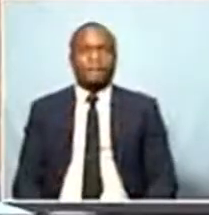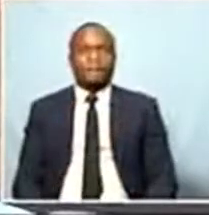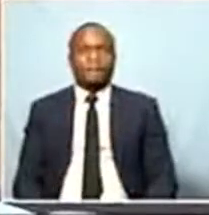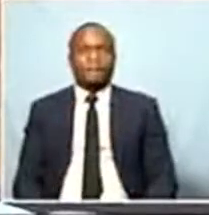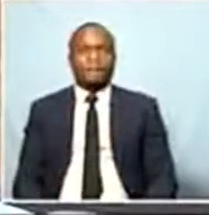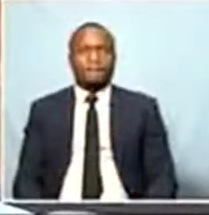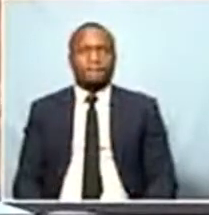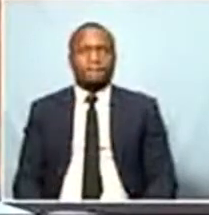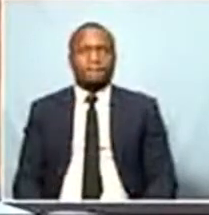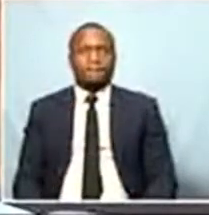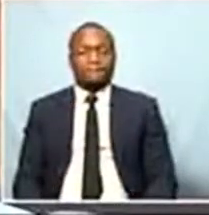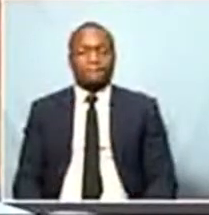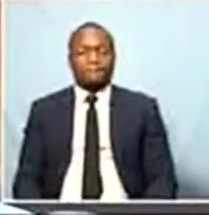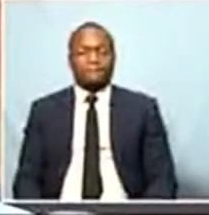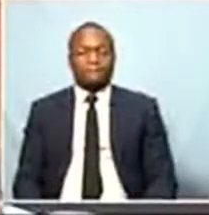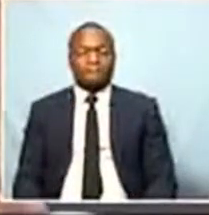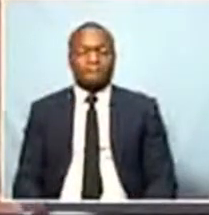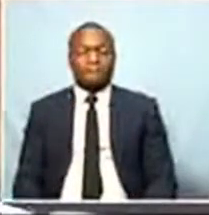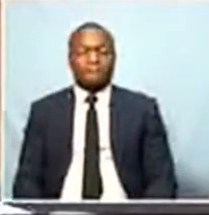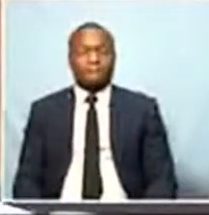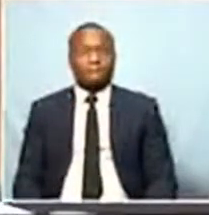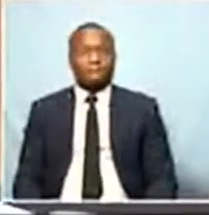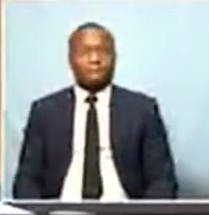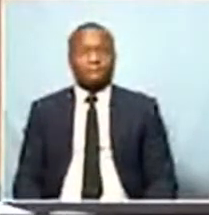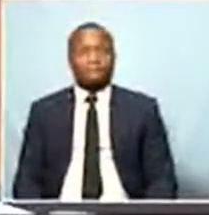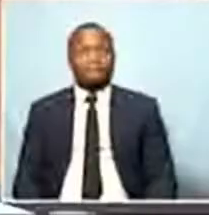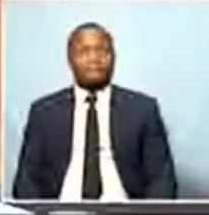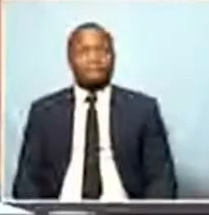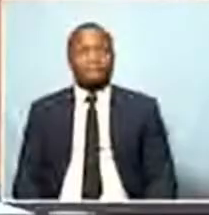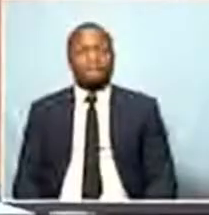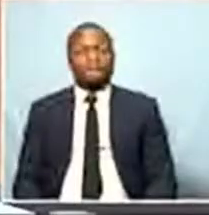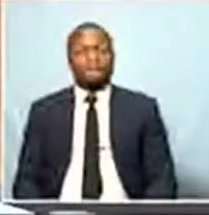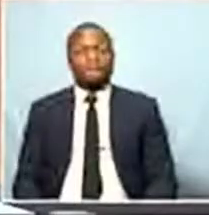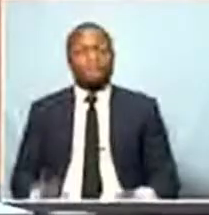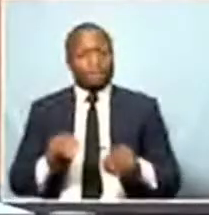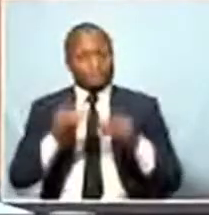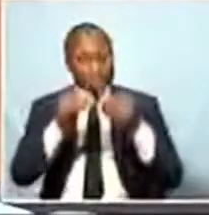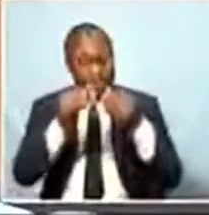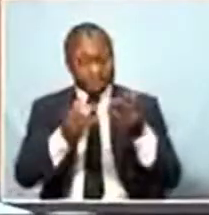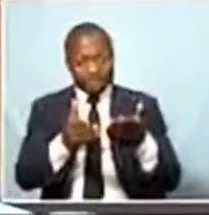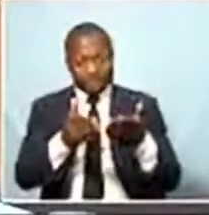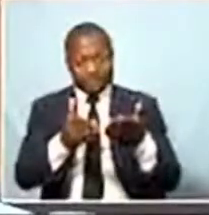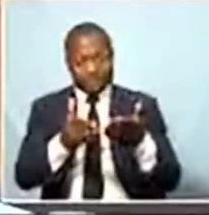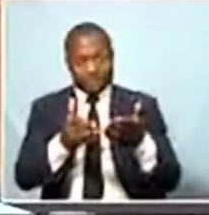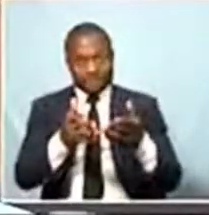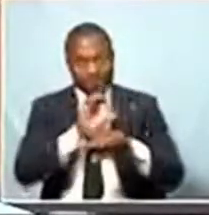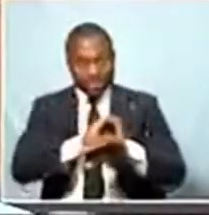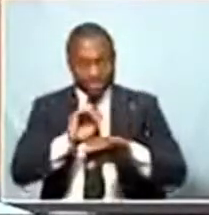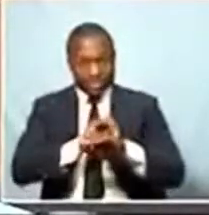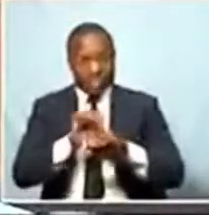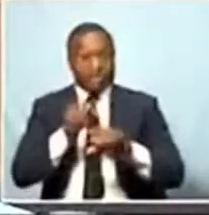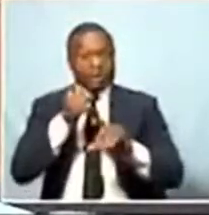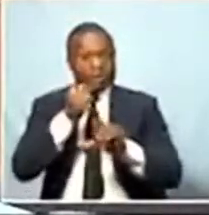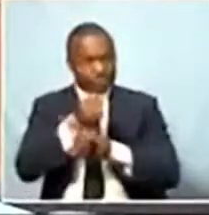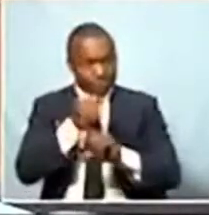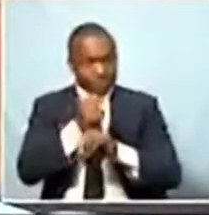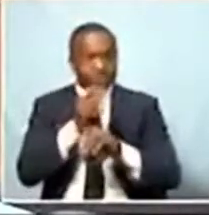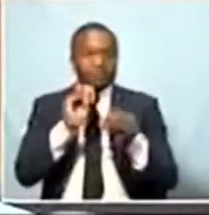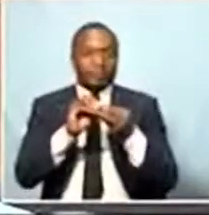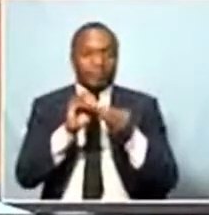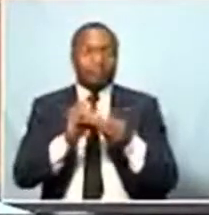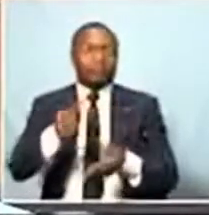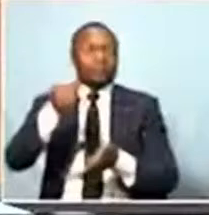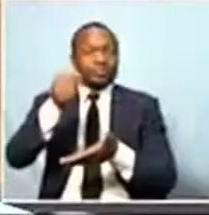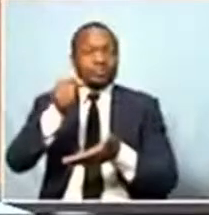At the risk of giving DG a platform to lobby for more budgetary support for our own